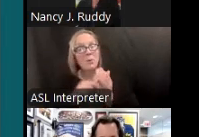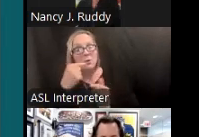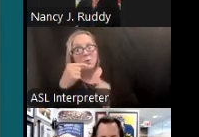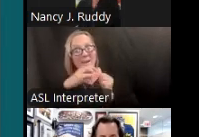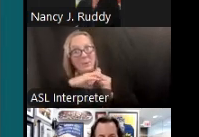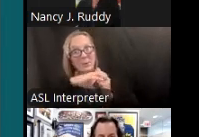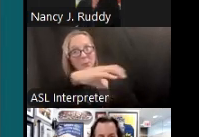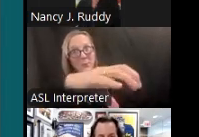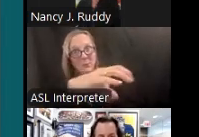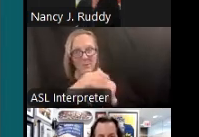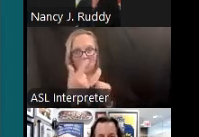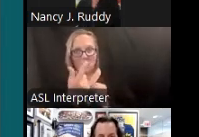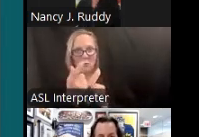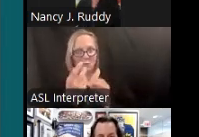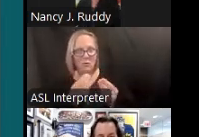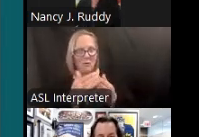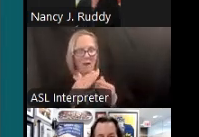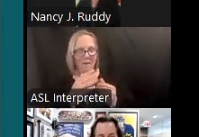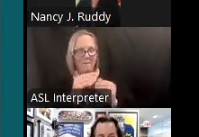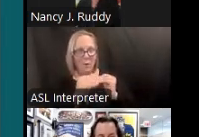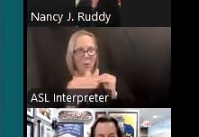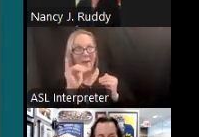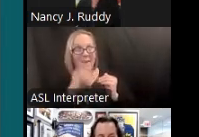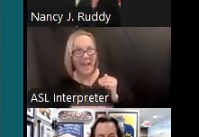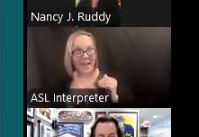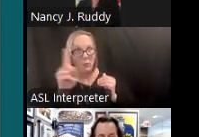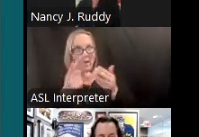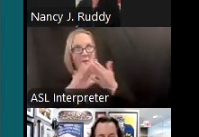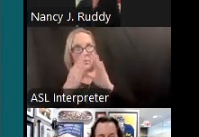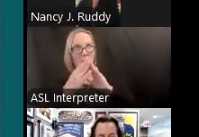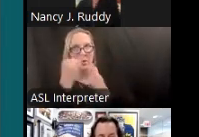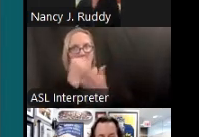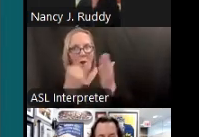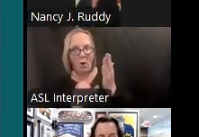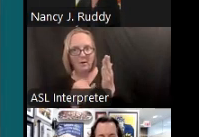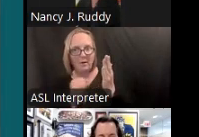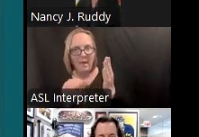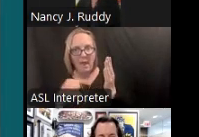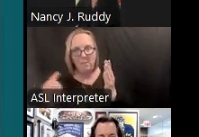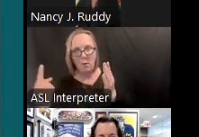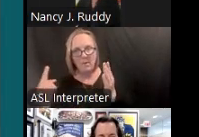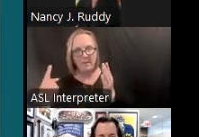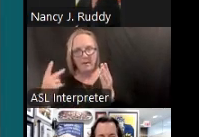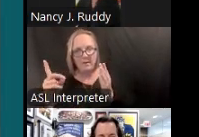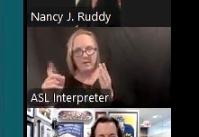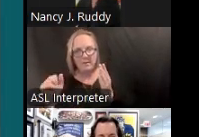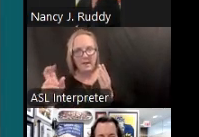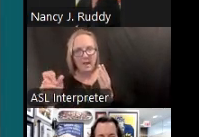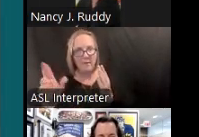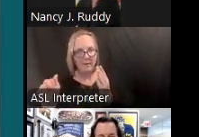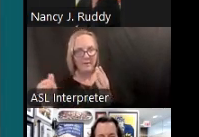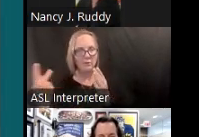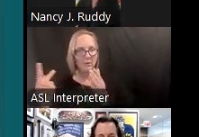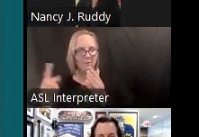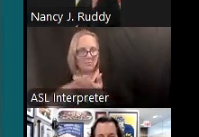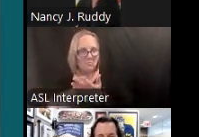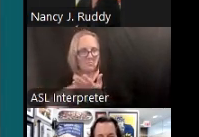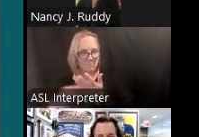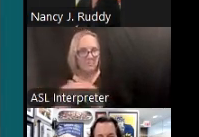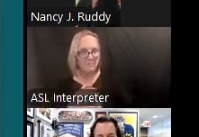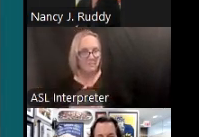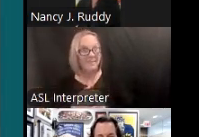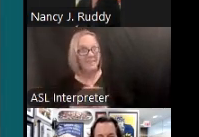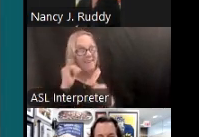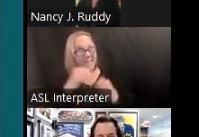plan, will house the community gallery that both Dara and I have discussed. The space and amenity